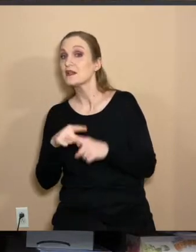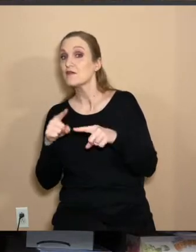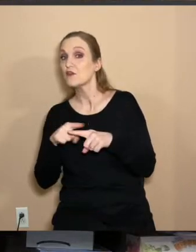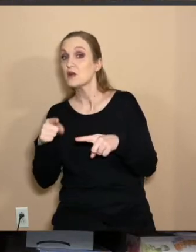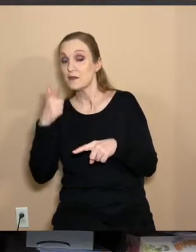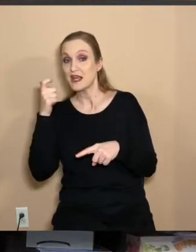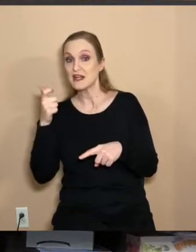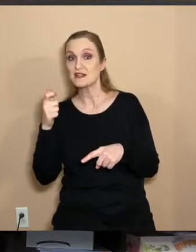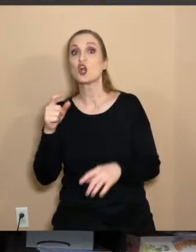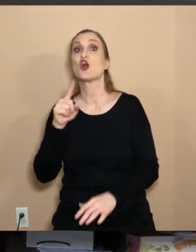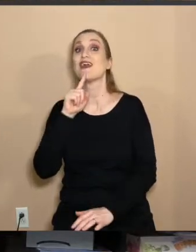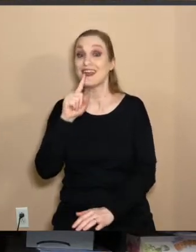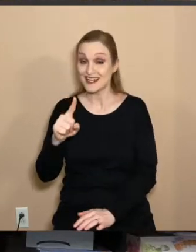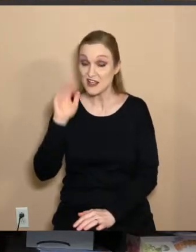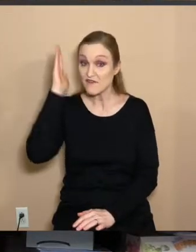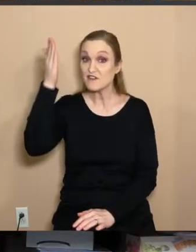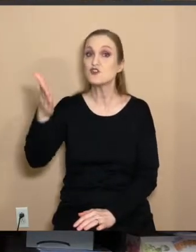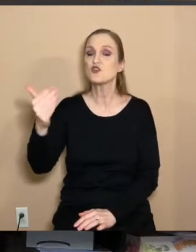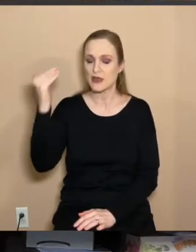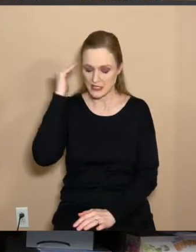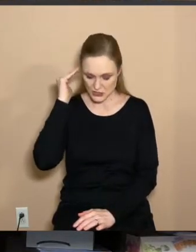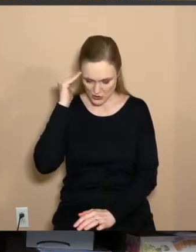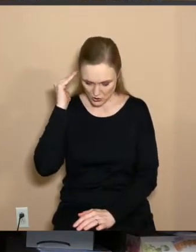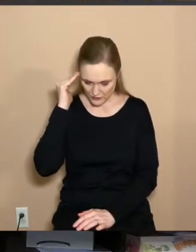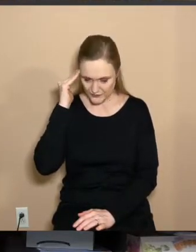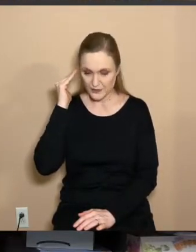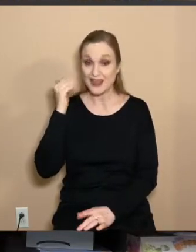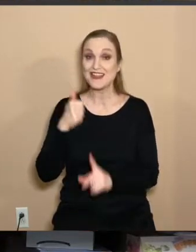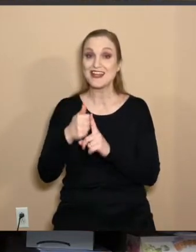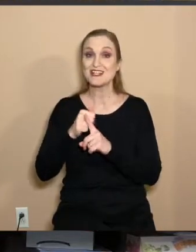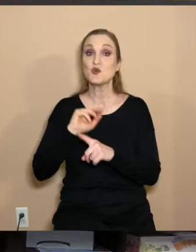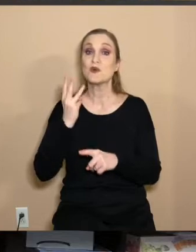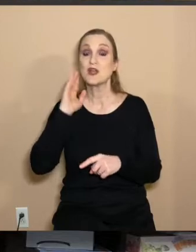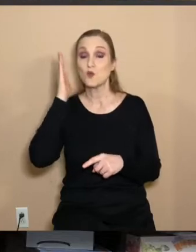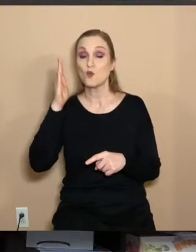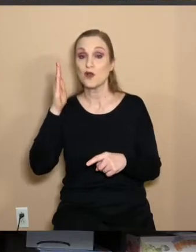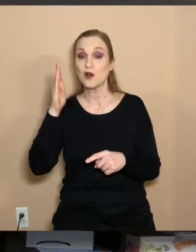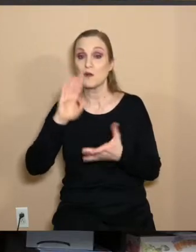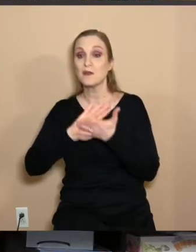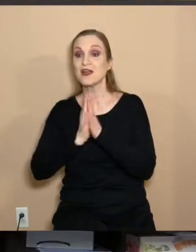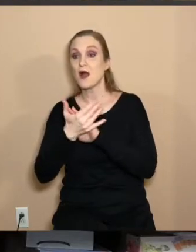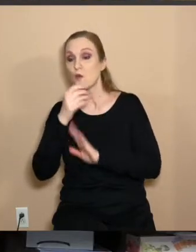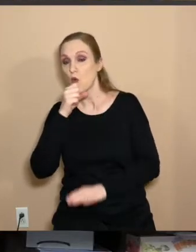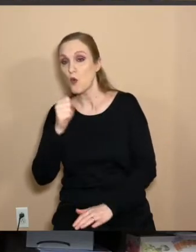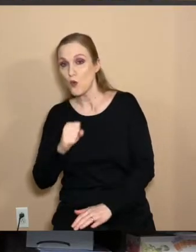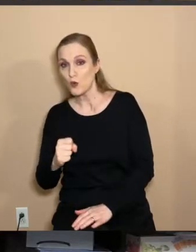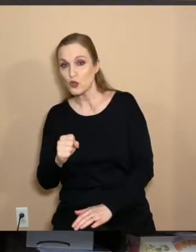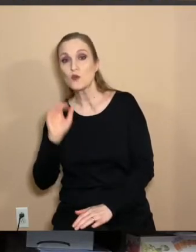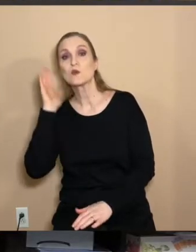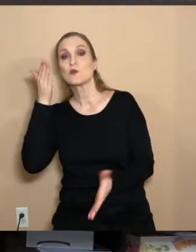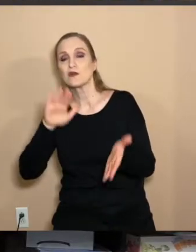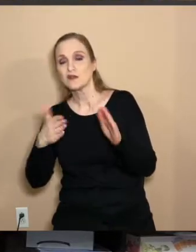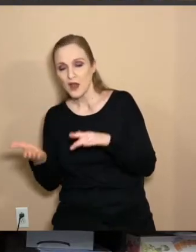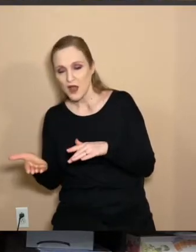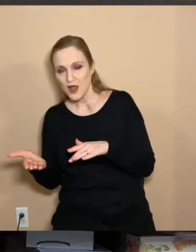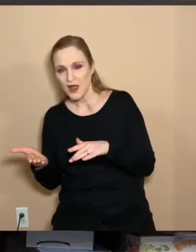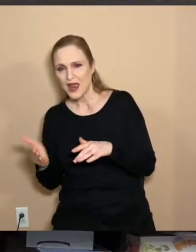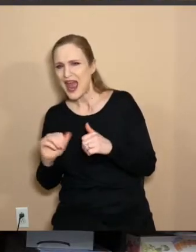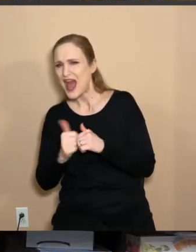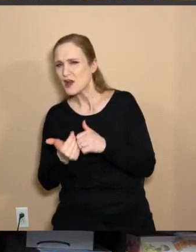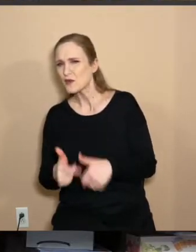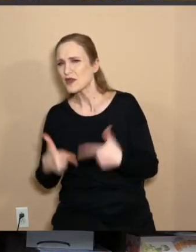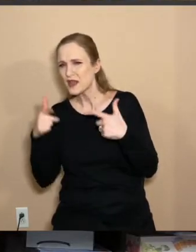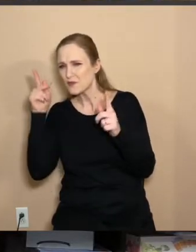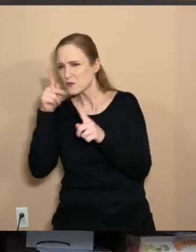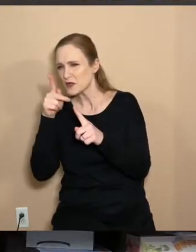because there is a future that is certain, and that is that we're going to fade, we're going to die. And so how do we live in